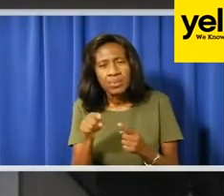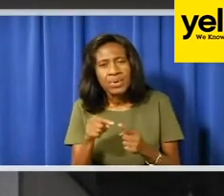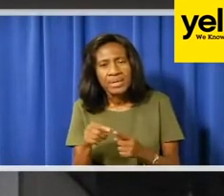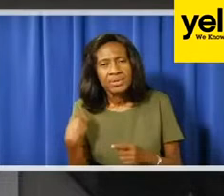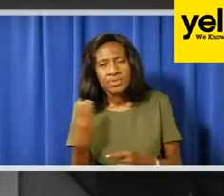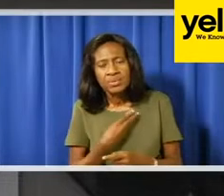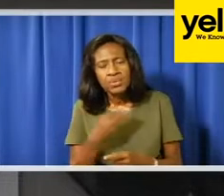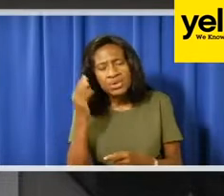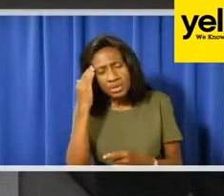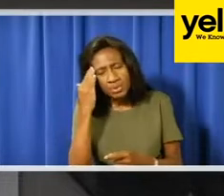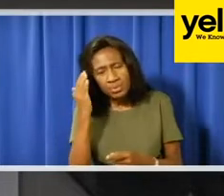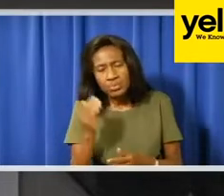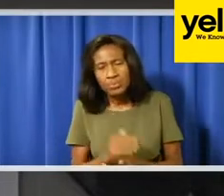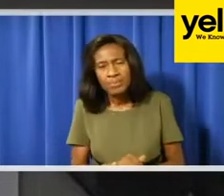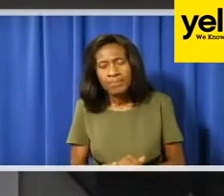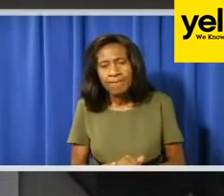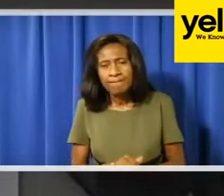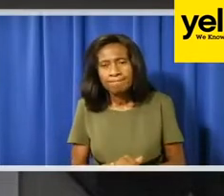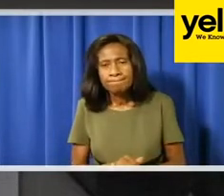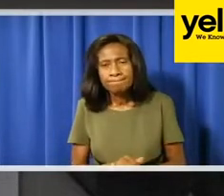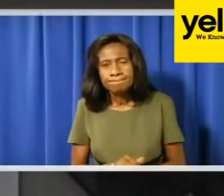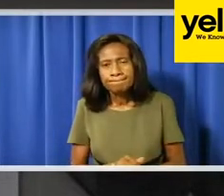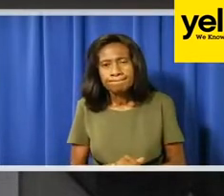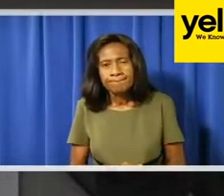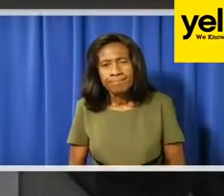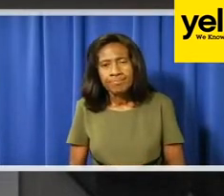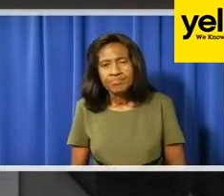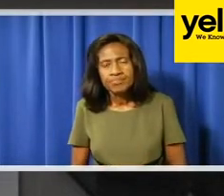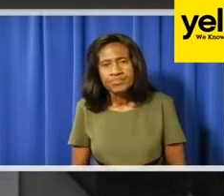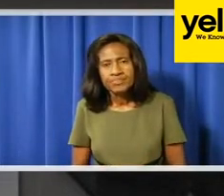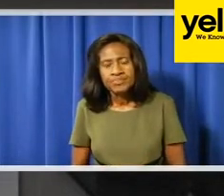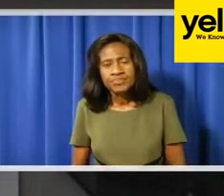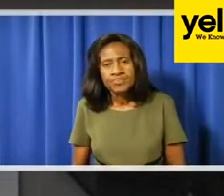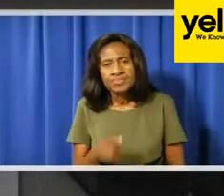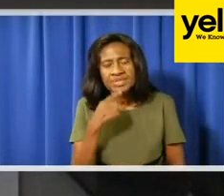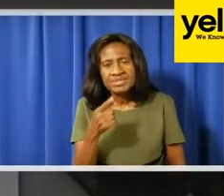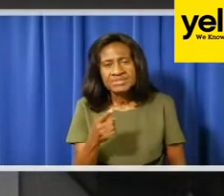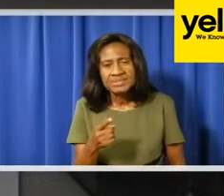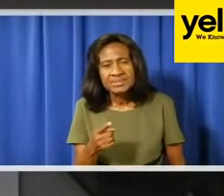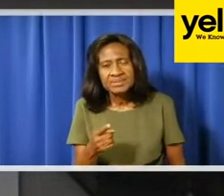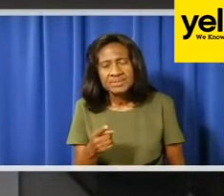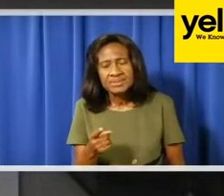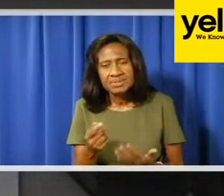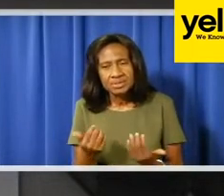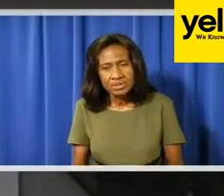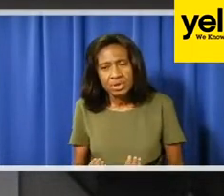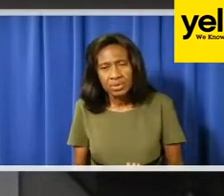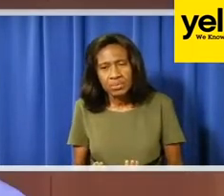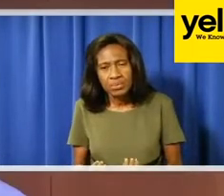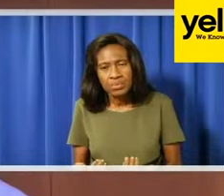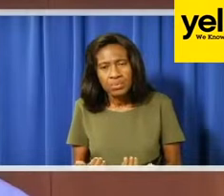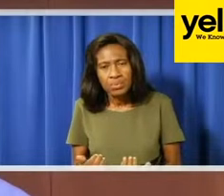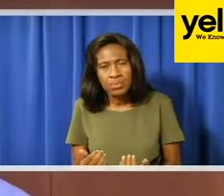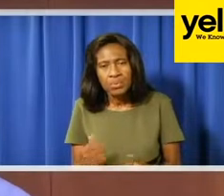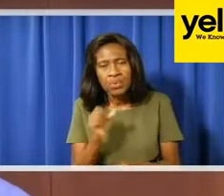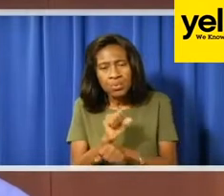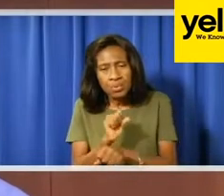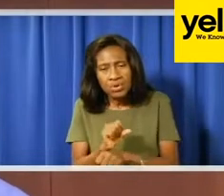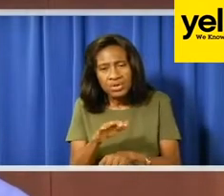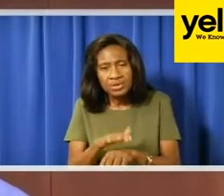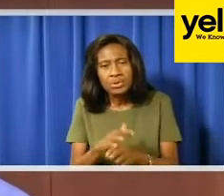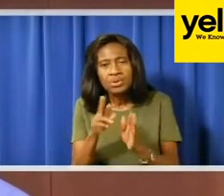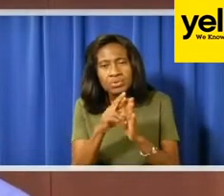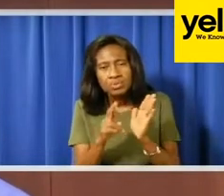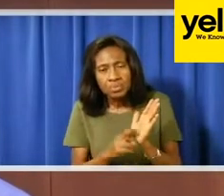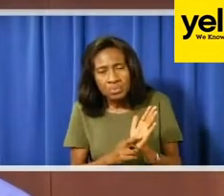provided? In my understanding is that they are currently working on the regulations for